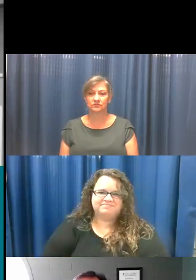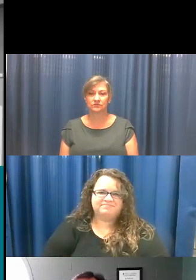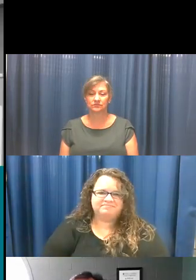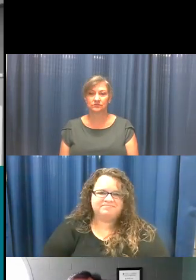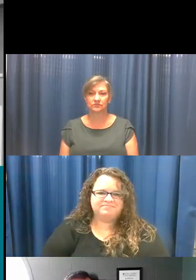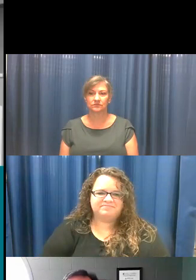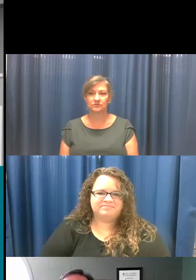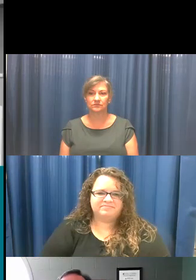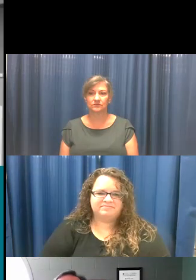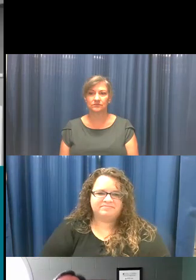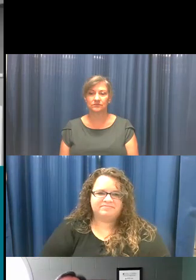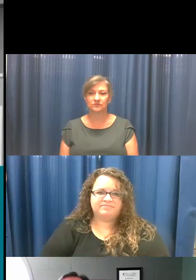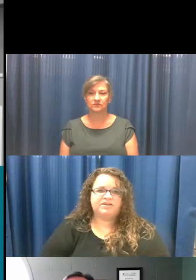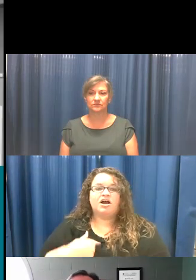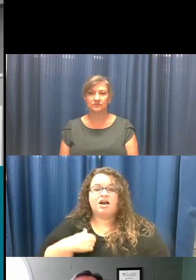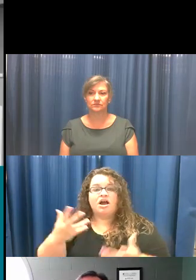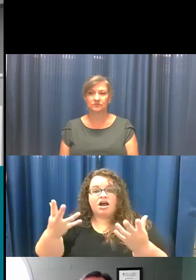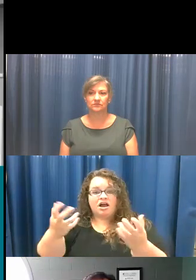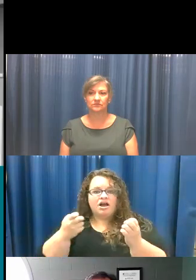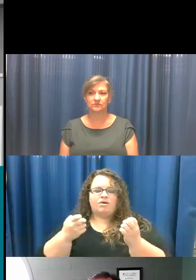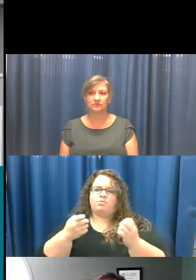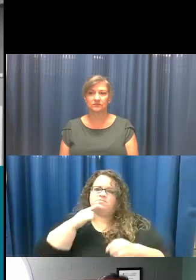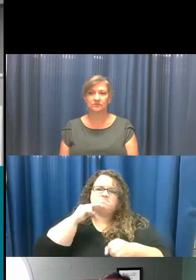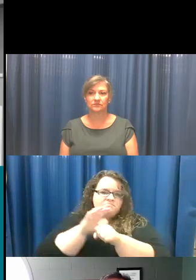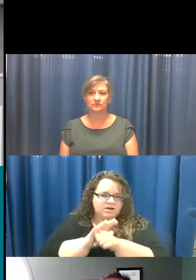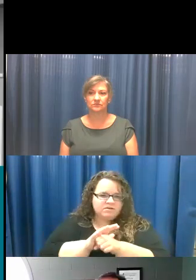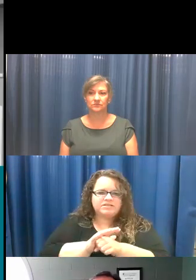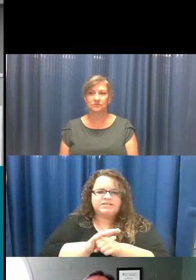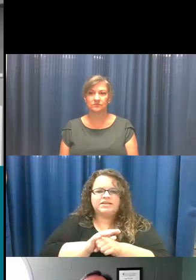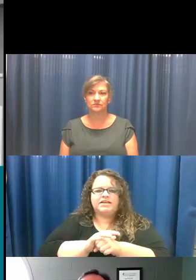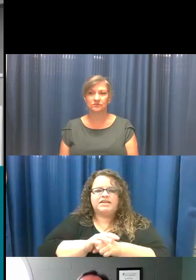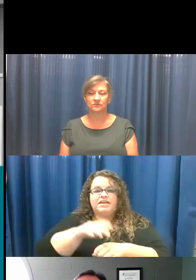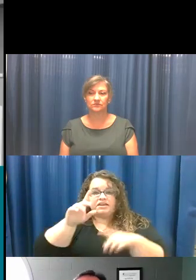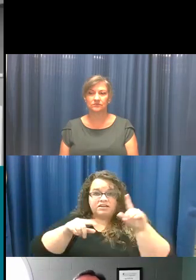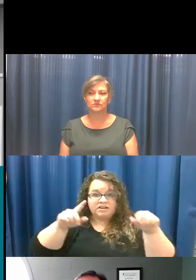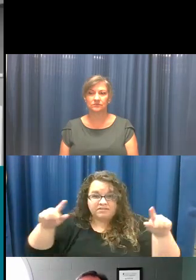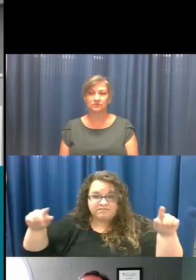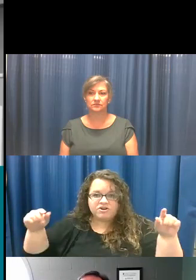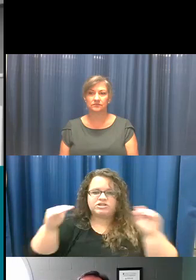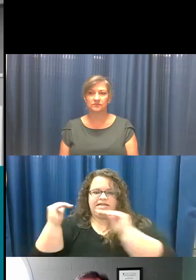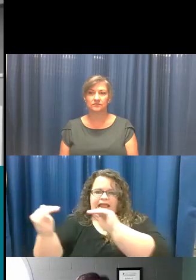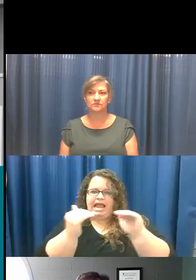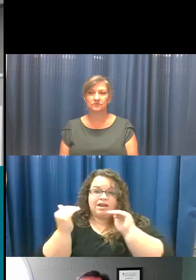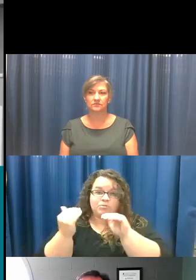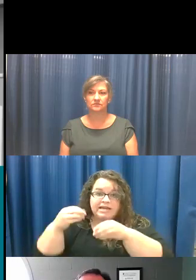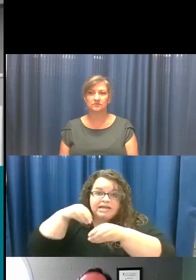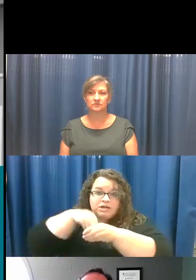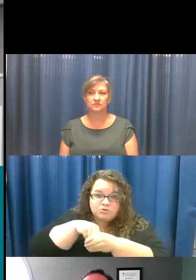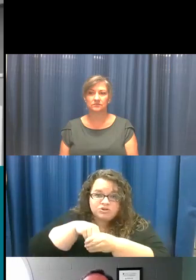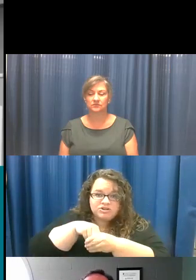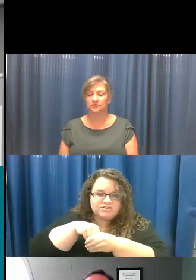I want to affirm for you this morning that diversity, equity, and inclusion remains a